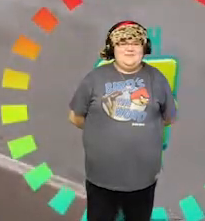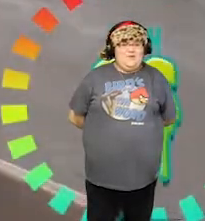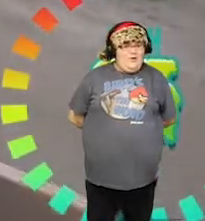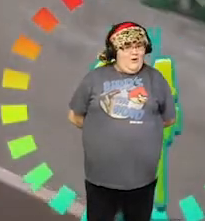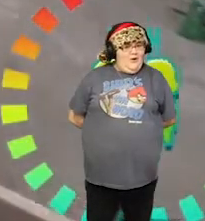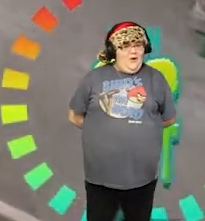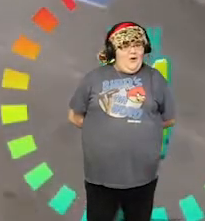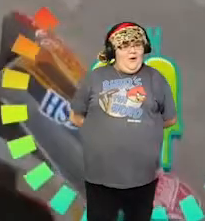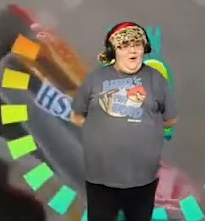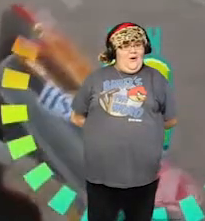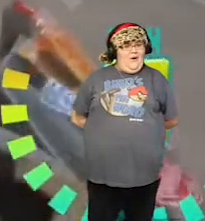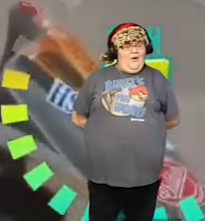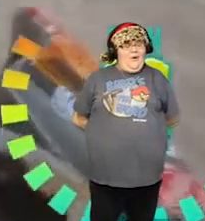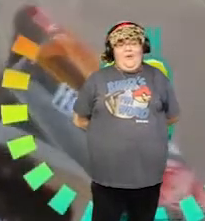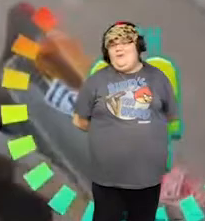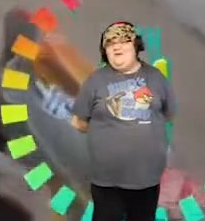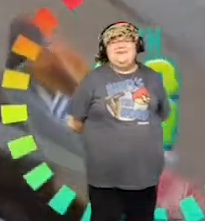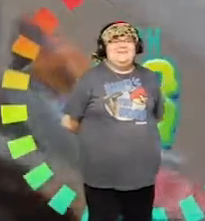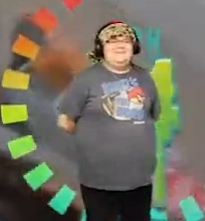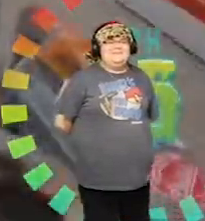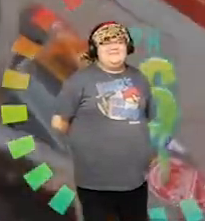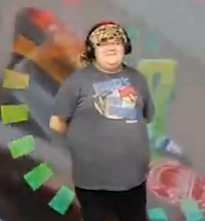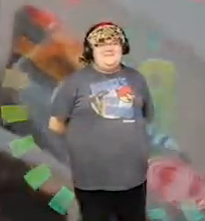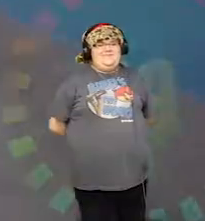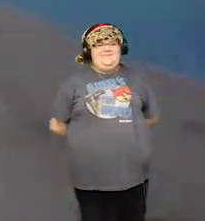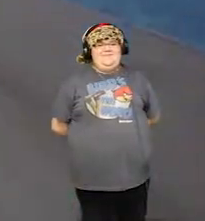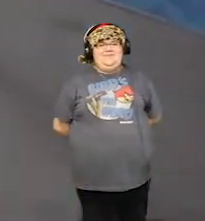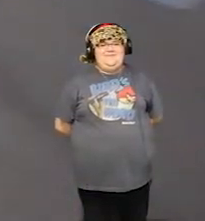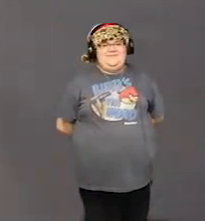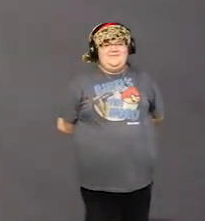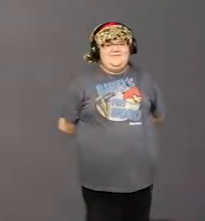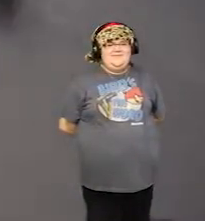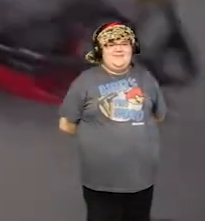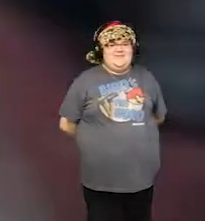Oh, wrist action. Oh, what time is he going to get?